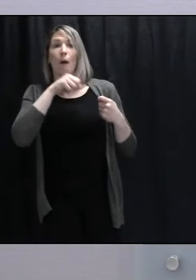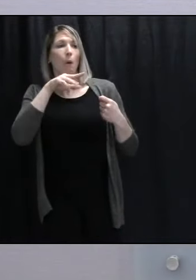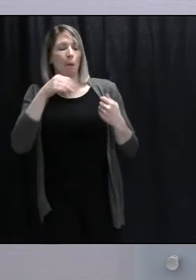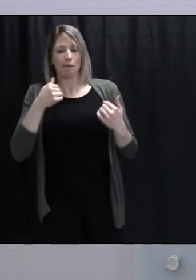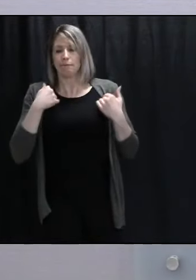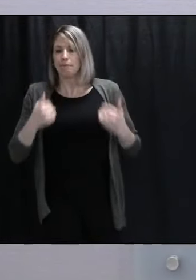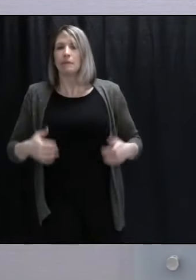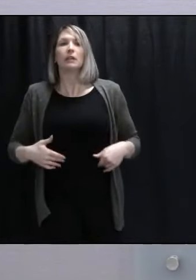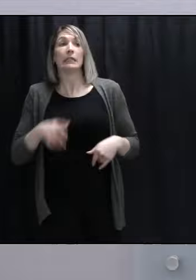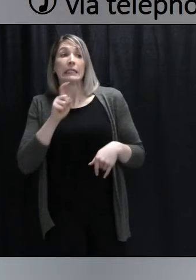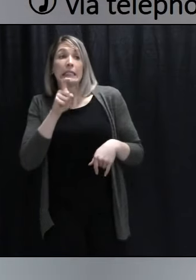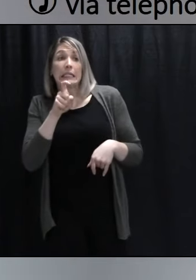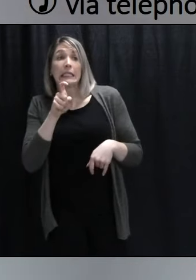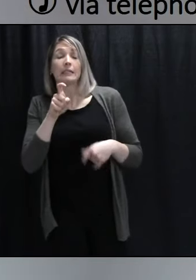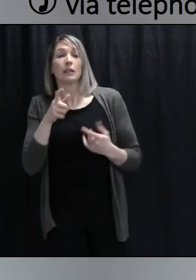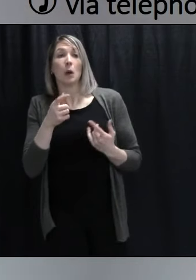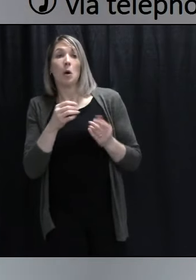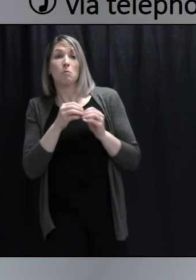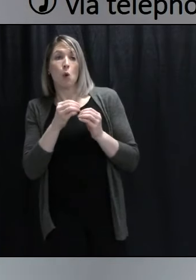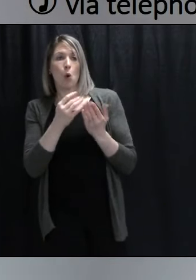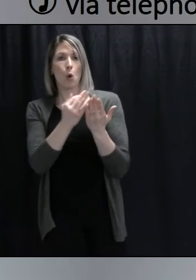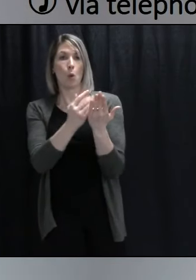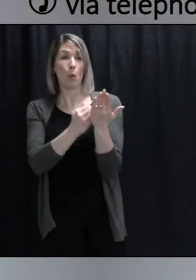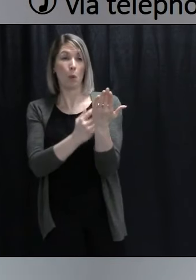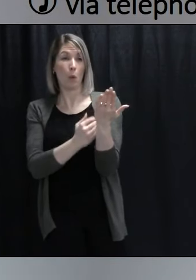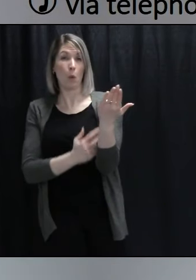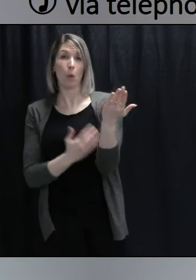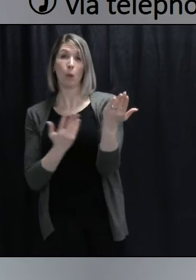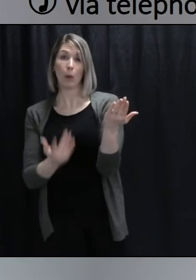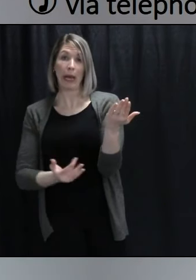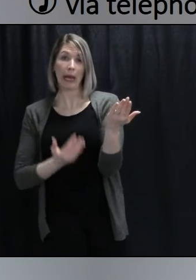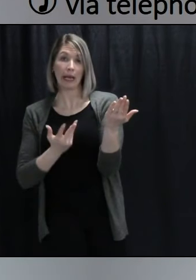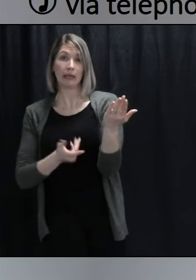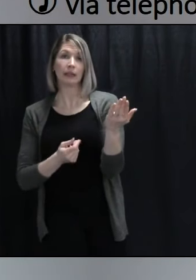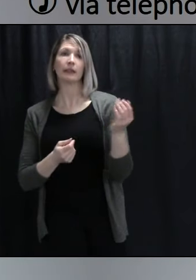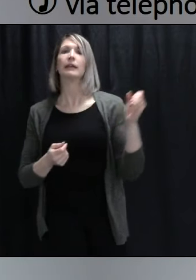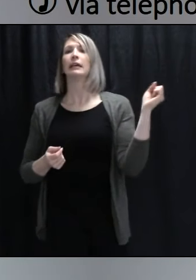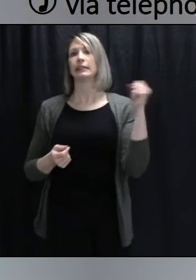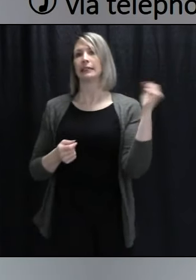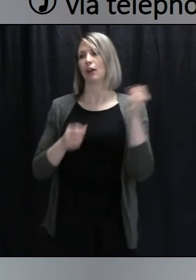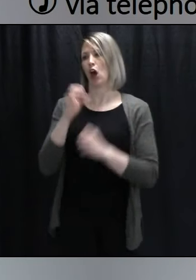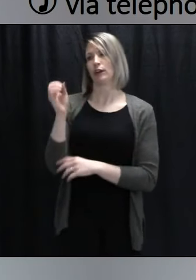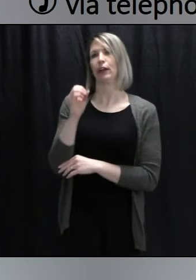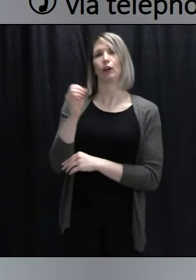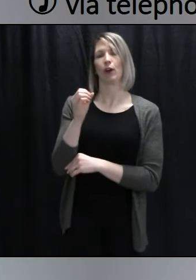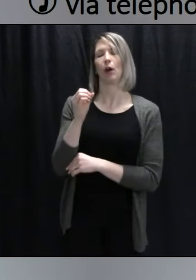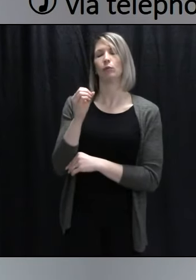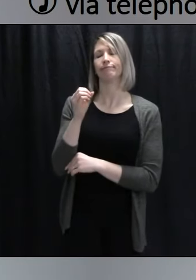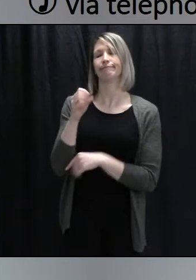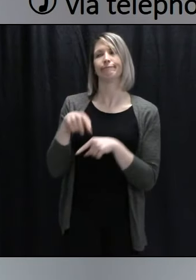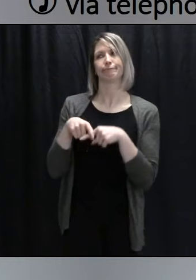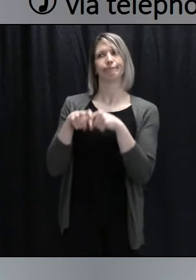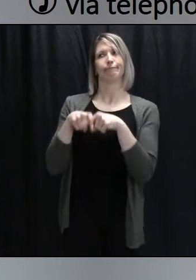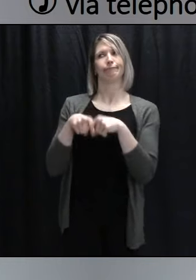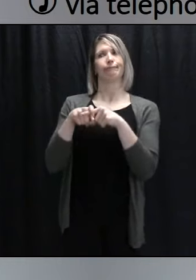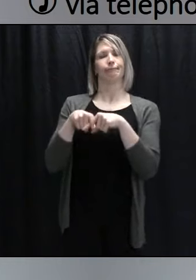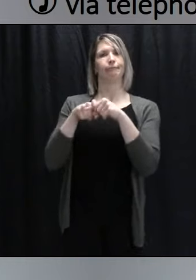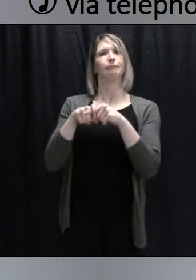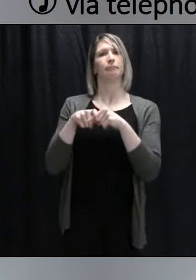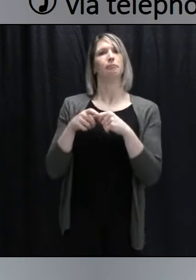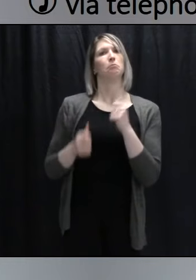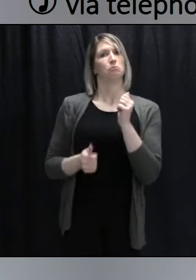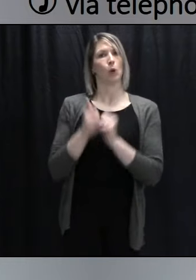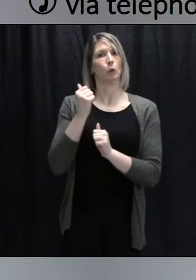good question, Peter. I know that in actual fact, Ontario has scaled back on pretty well everything except emergency admissions at the